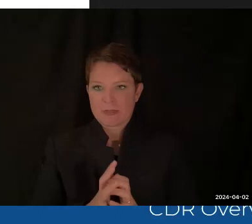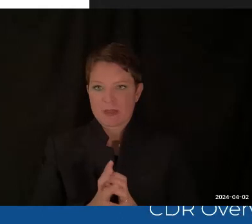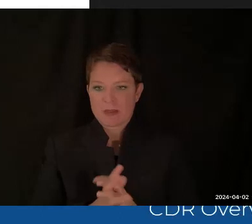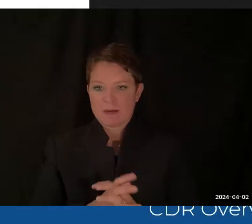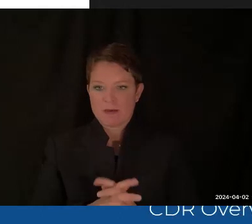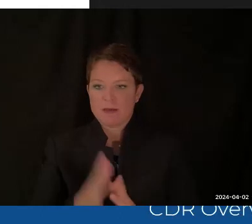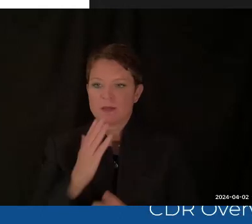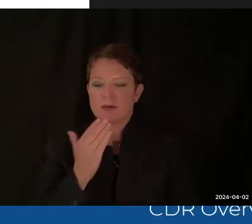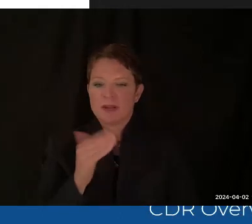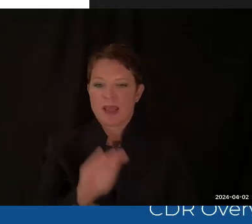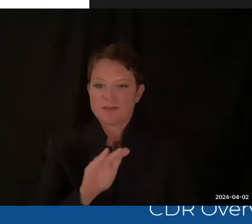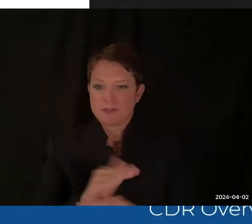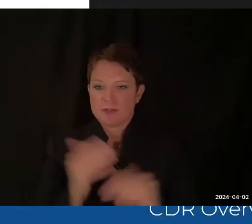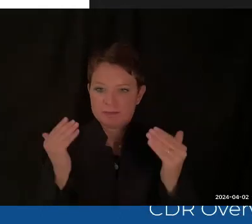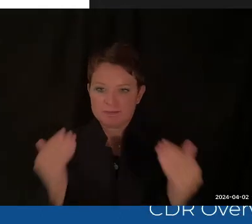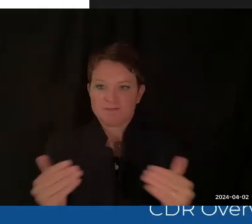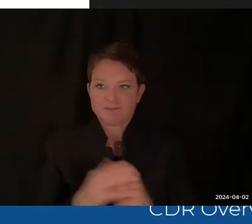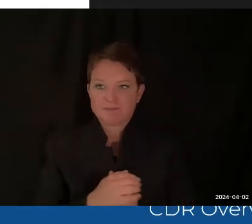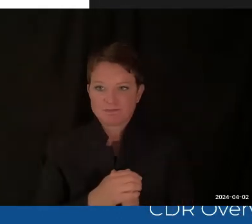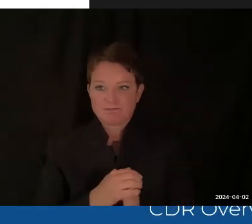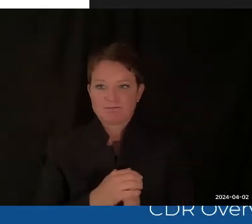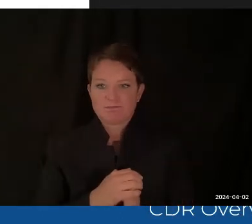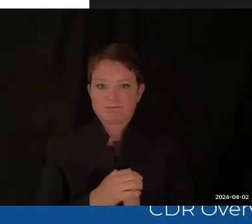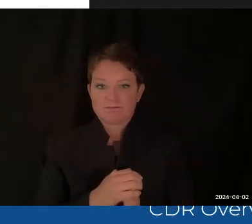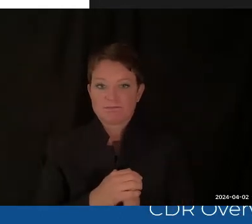Good afternoon. Please state your name for the record.